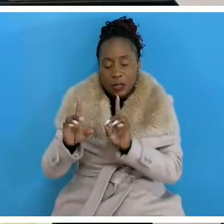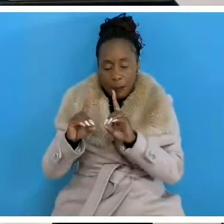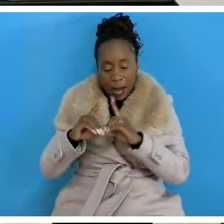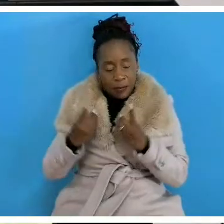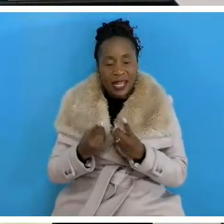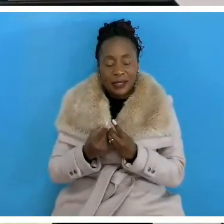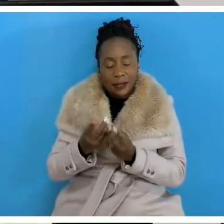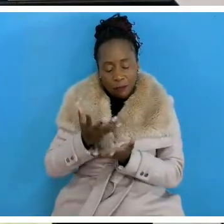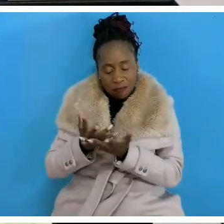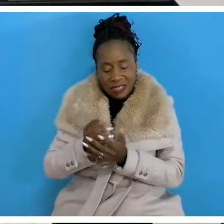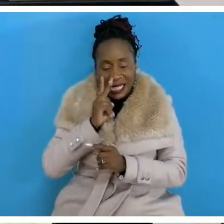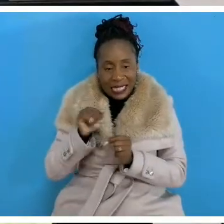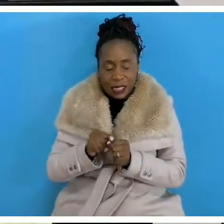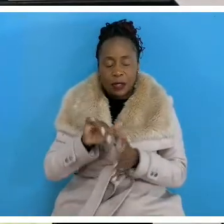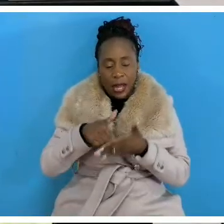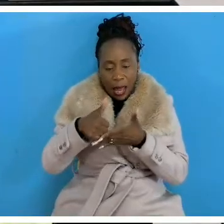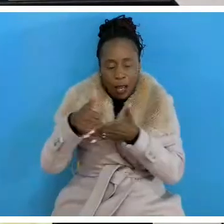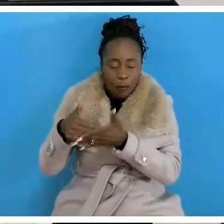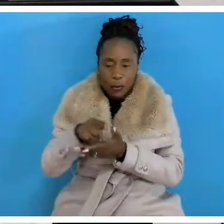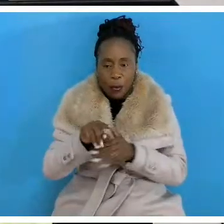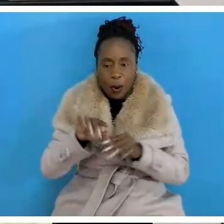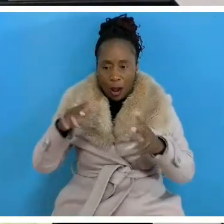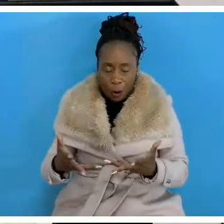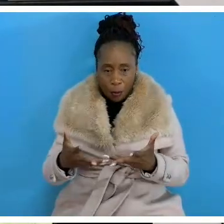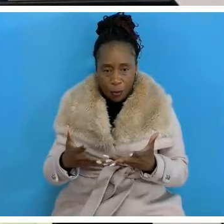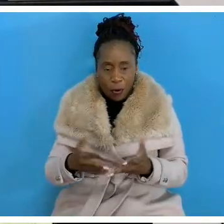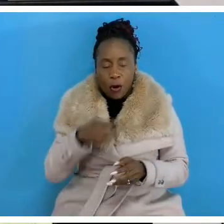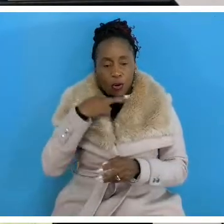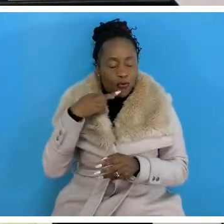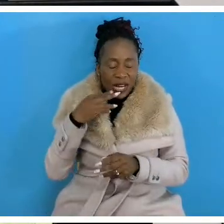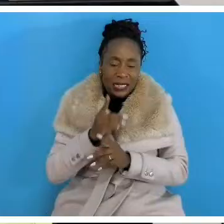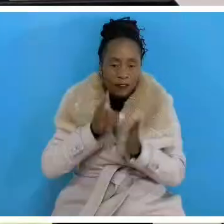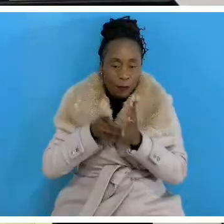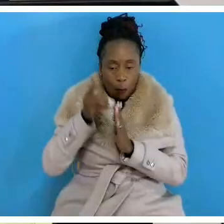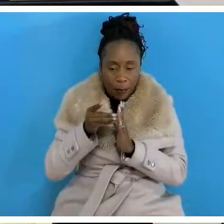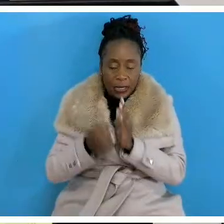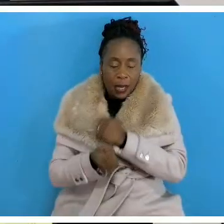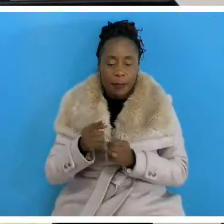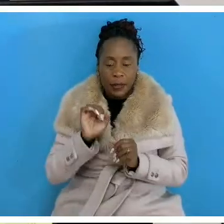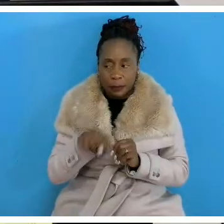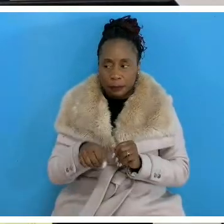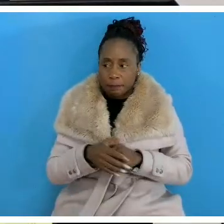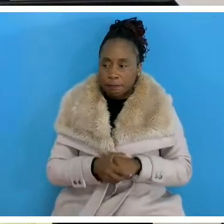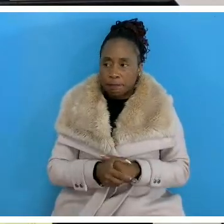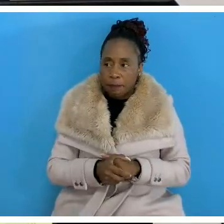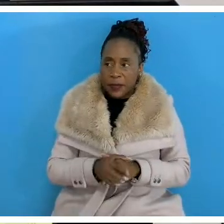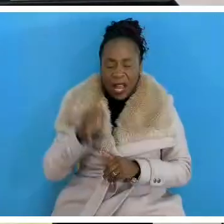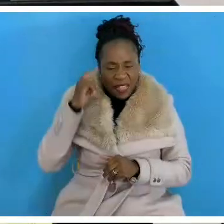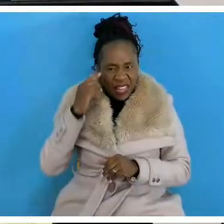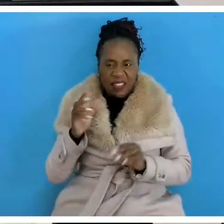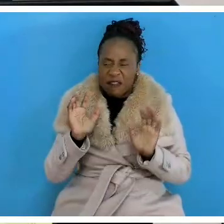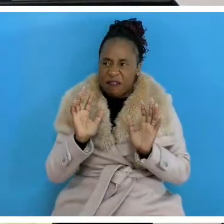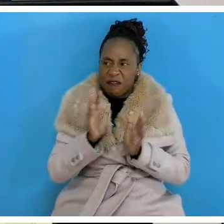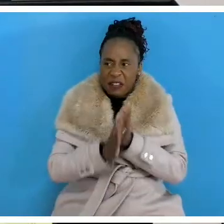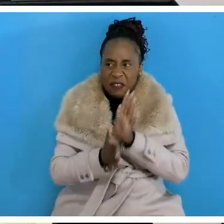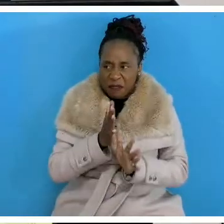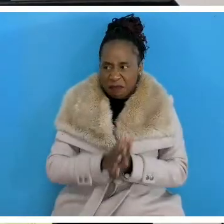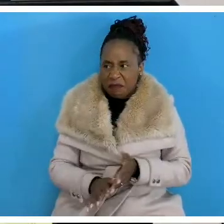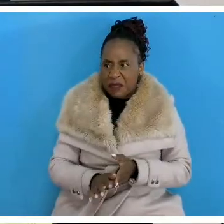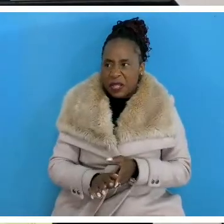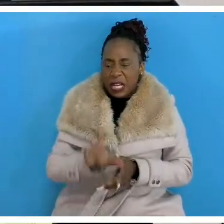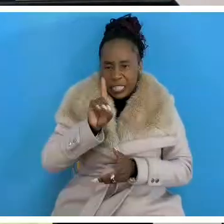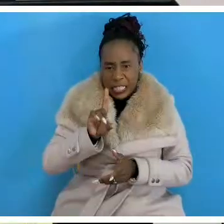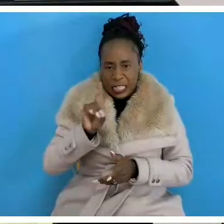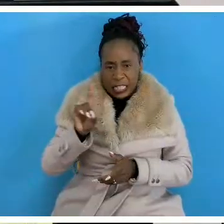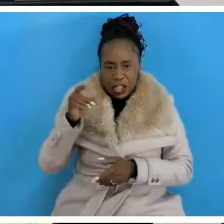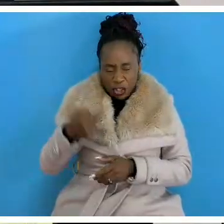can assist you here in Eldorado Park, that there's real development taking place. I think that DDG, when your agencies